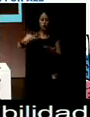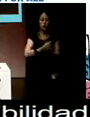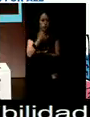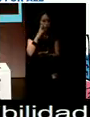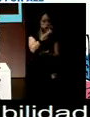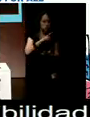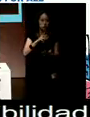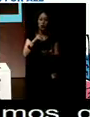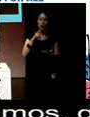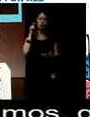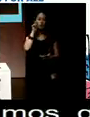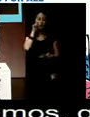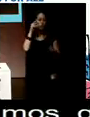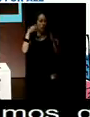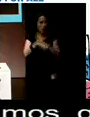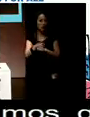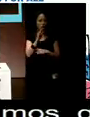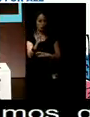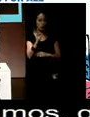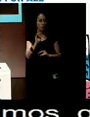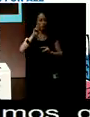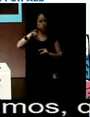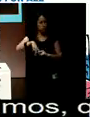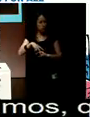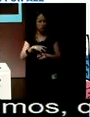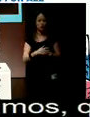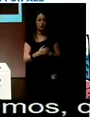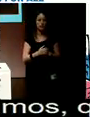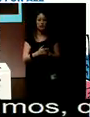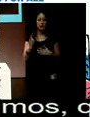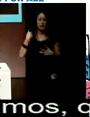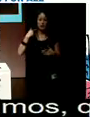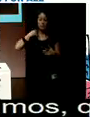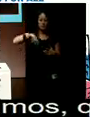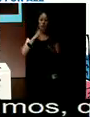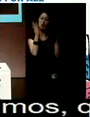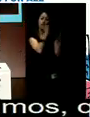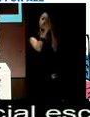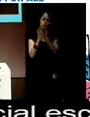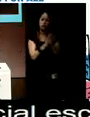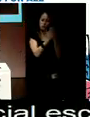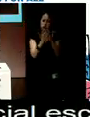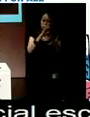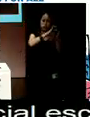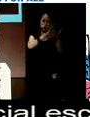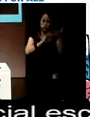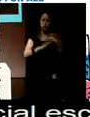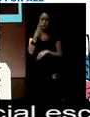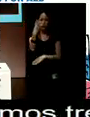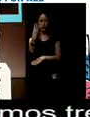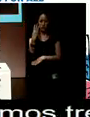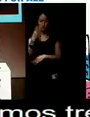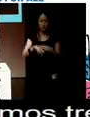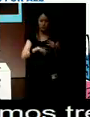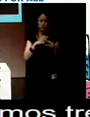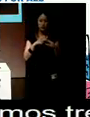we launched 3 studies. We want to get a full picture, a 360 degrees assessment